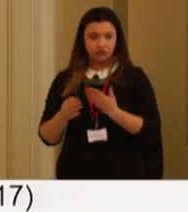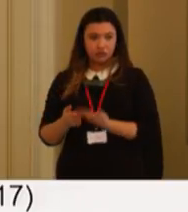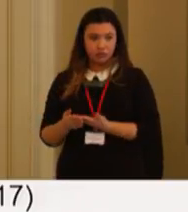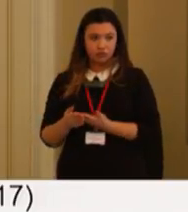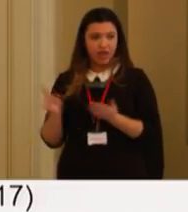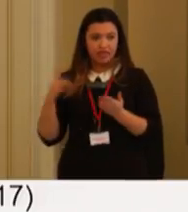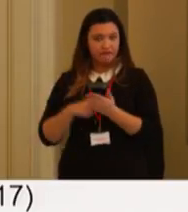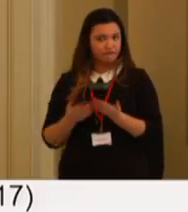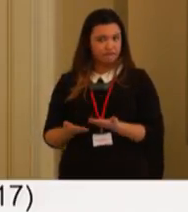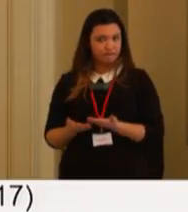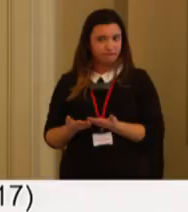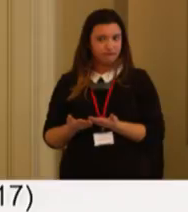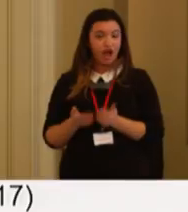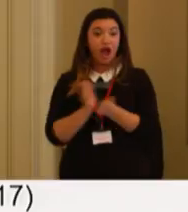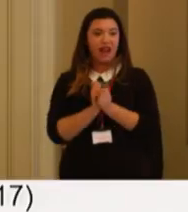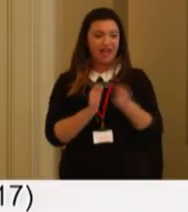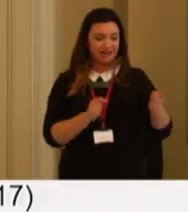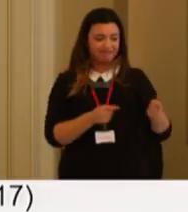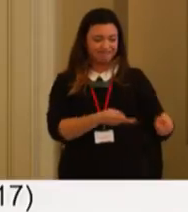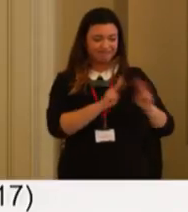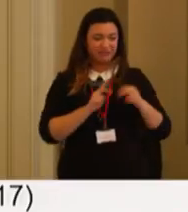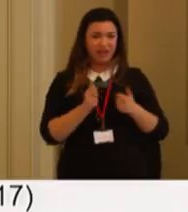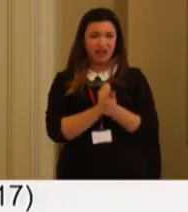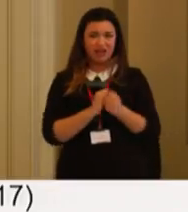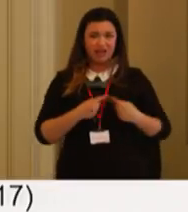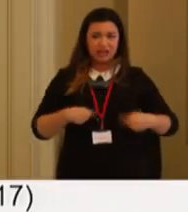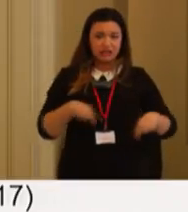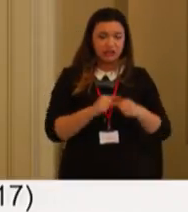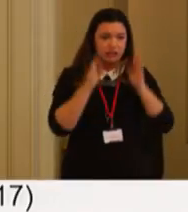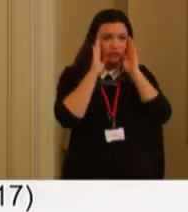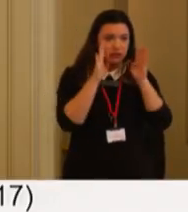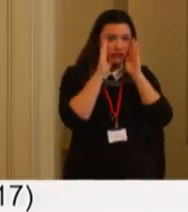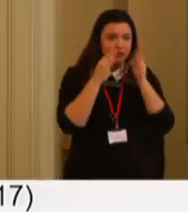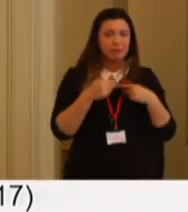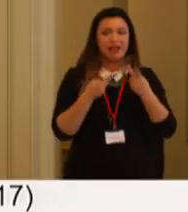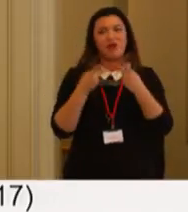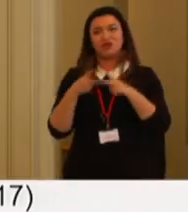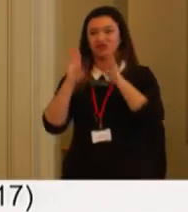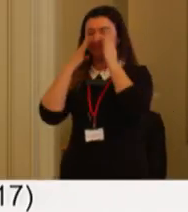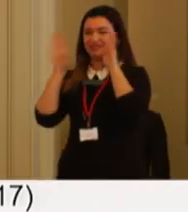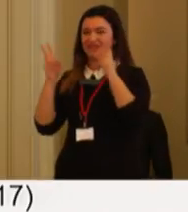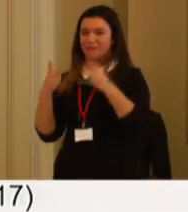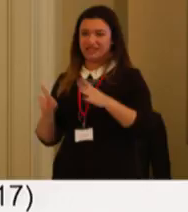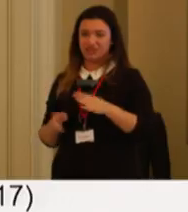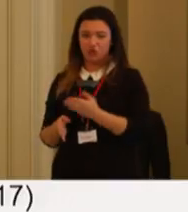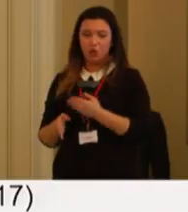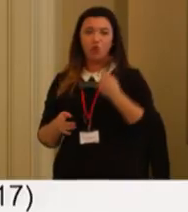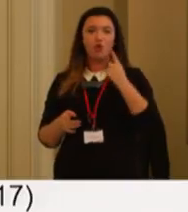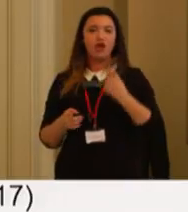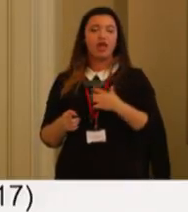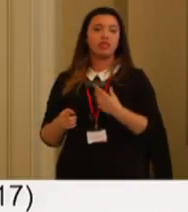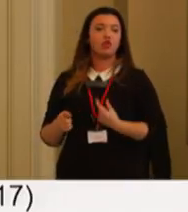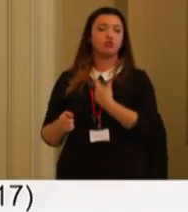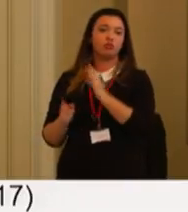of becoming, gaining independence, being independent from their families. Yes, there are a set of dreams and